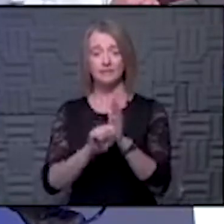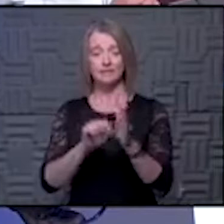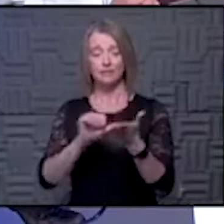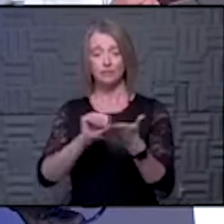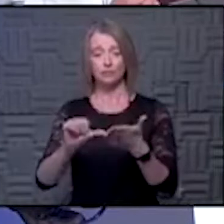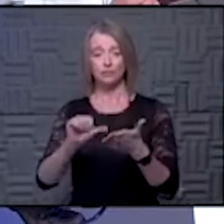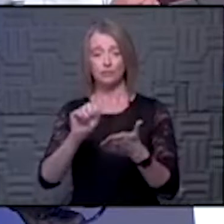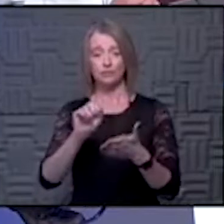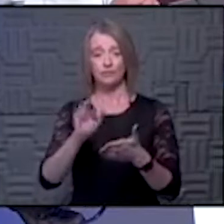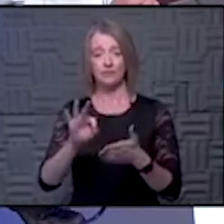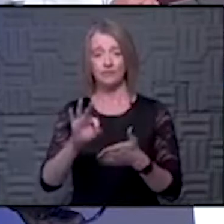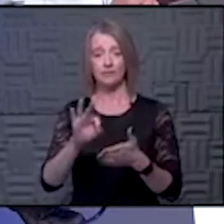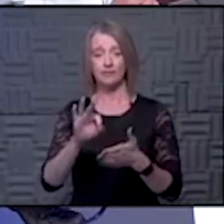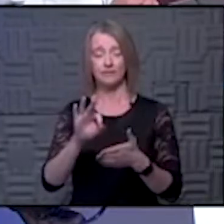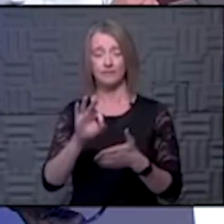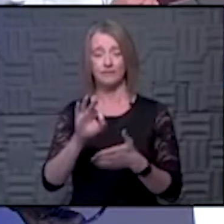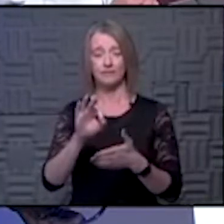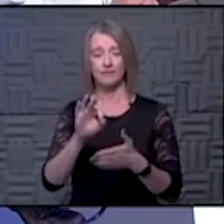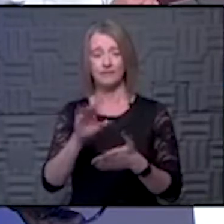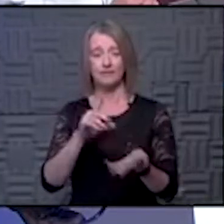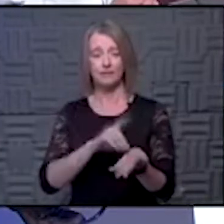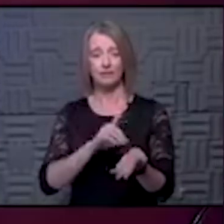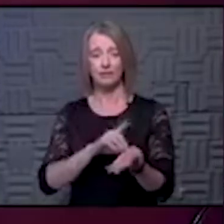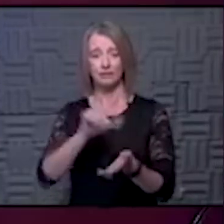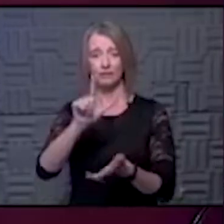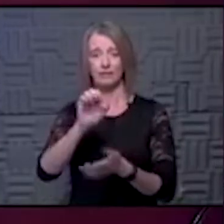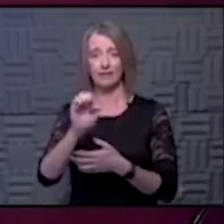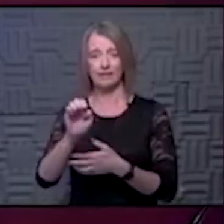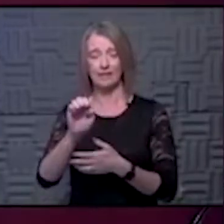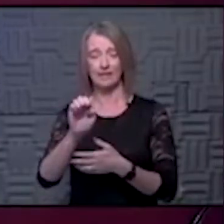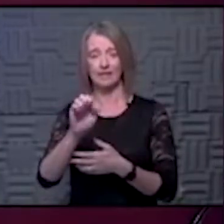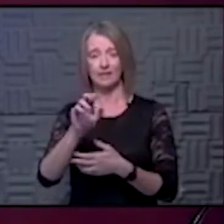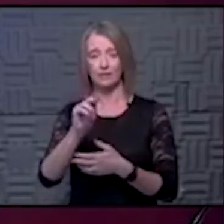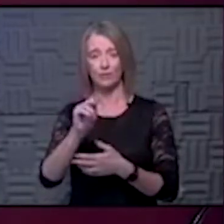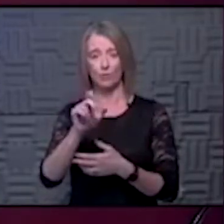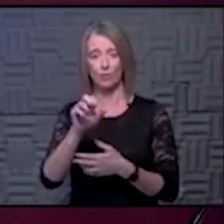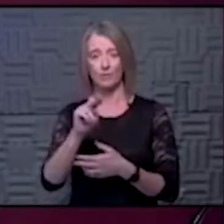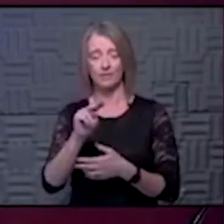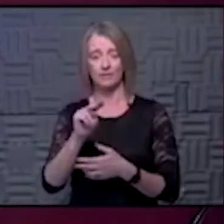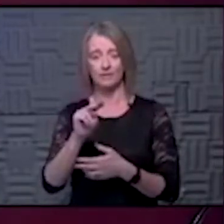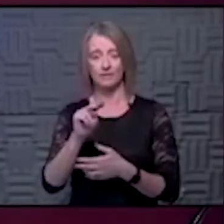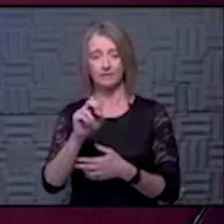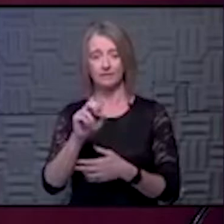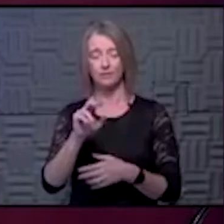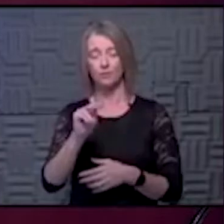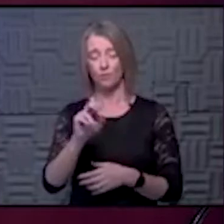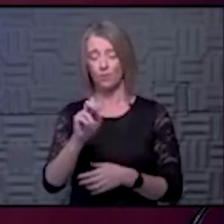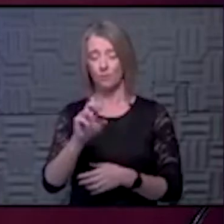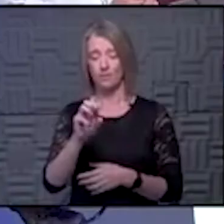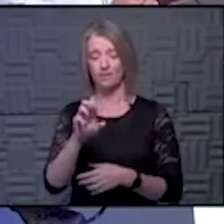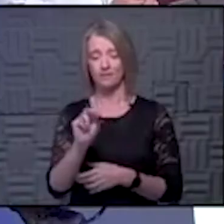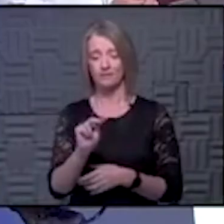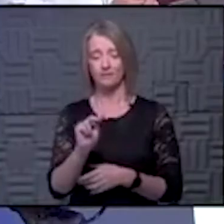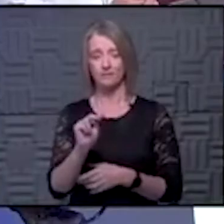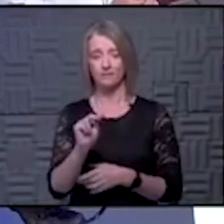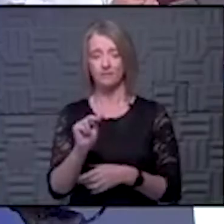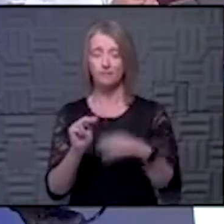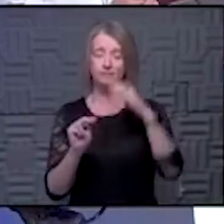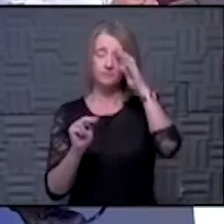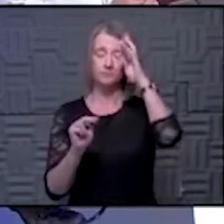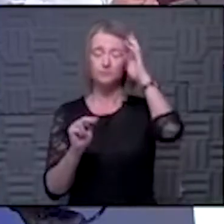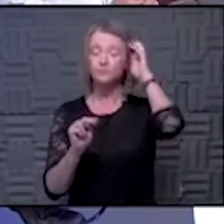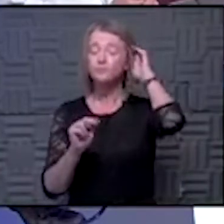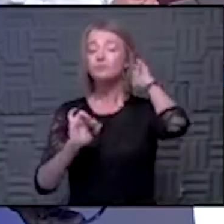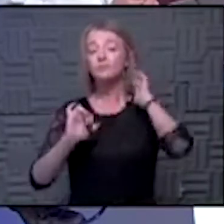Kansas is Dr. Lee Norman. Just happens to be Dr. Lee Norman, who is our secretary of KDHE. So tell us a bit about